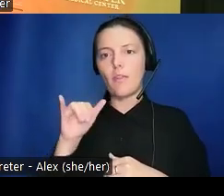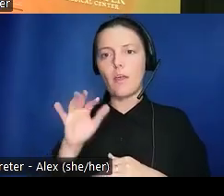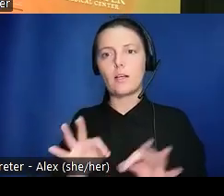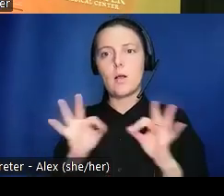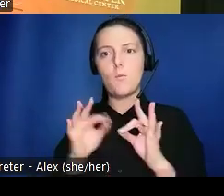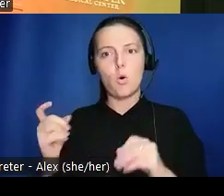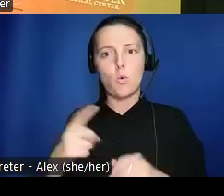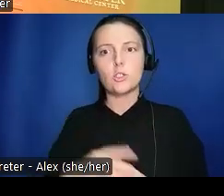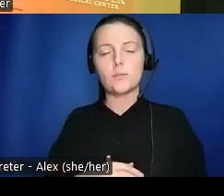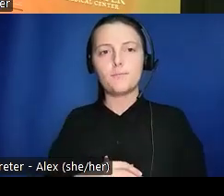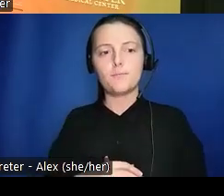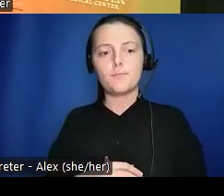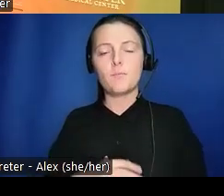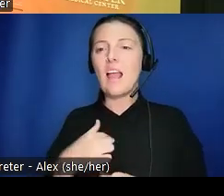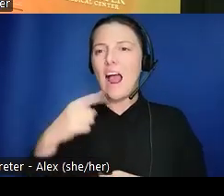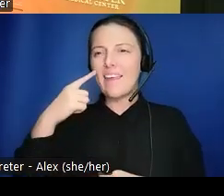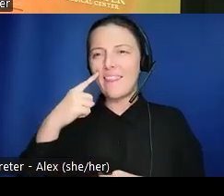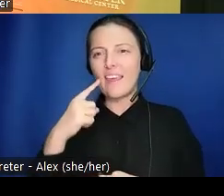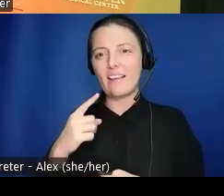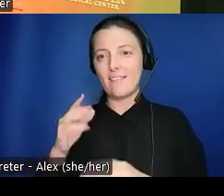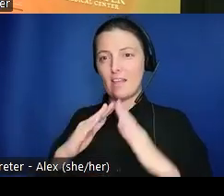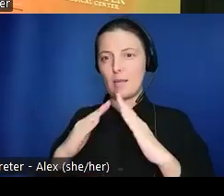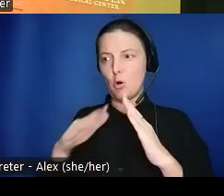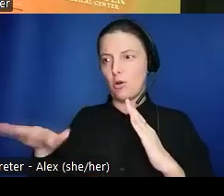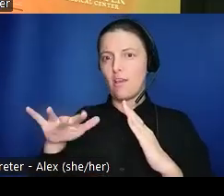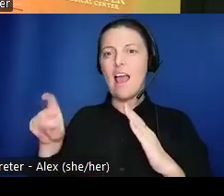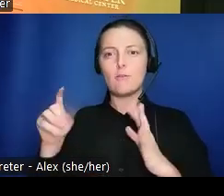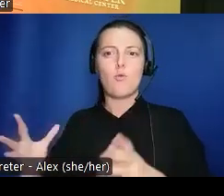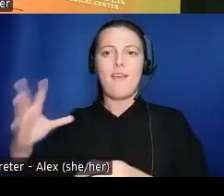the community more actively. And